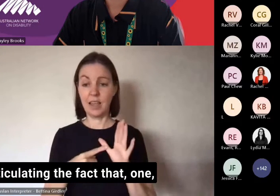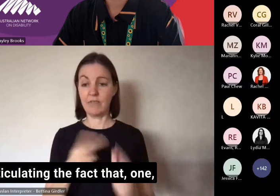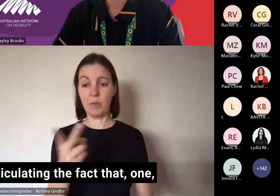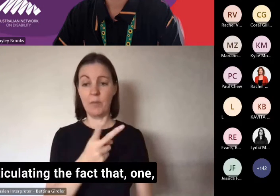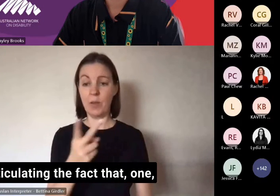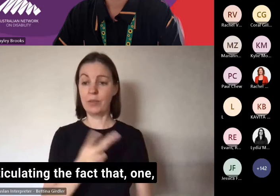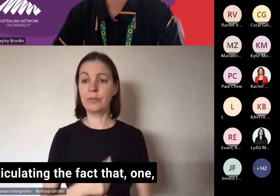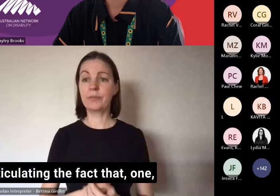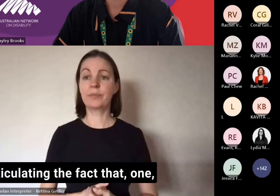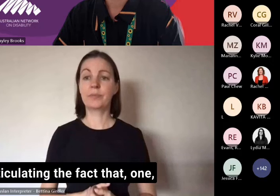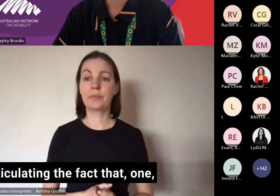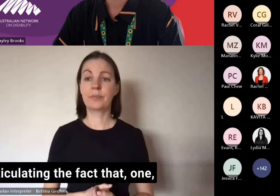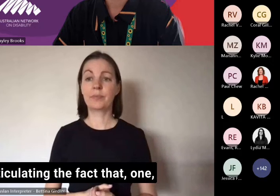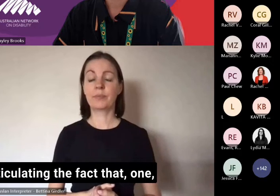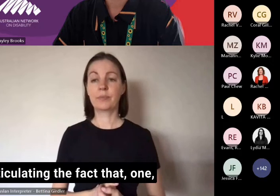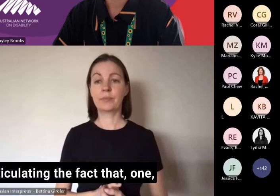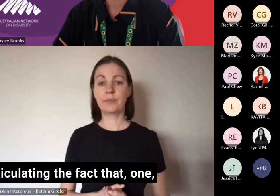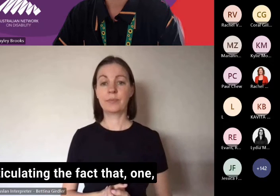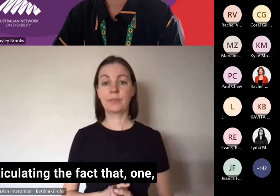the fact that